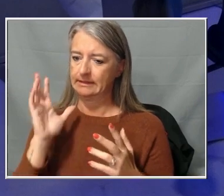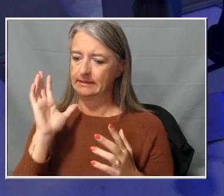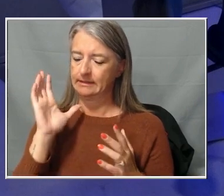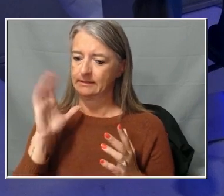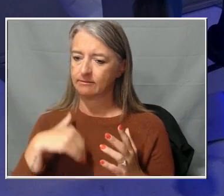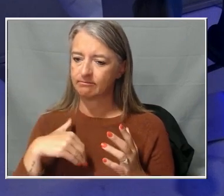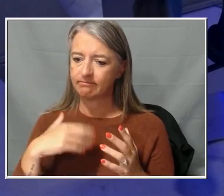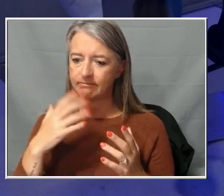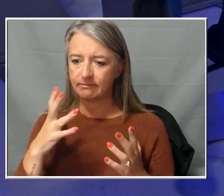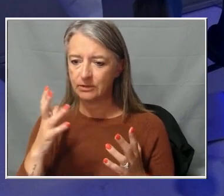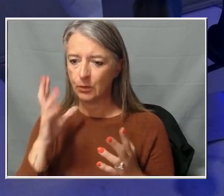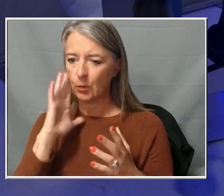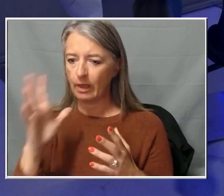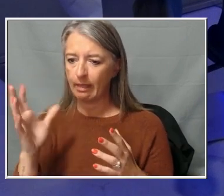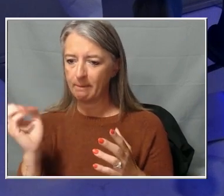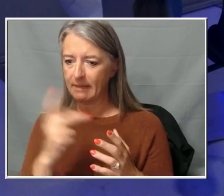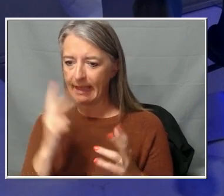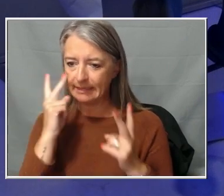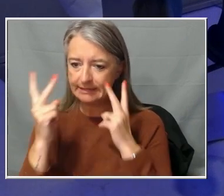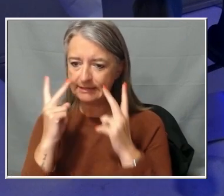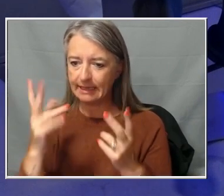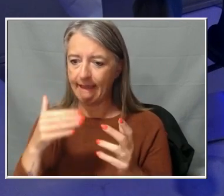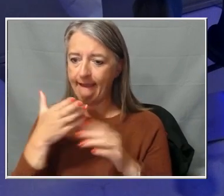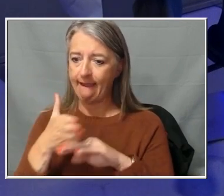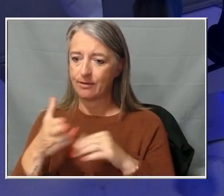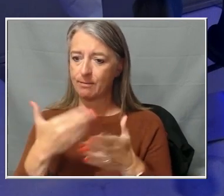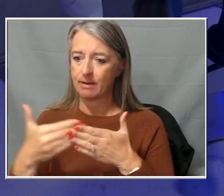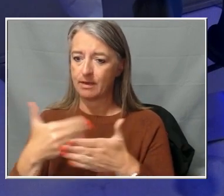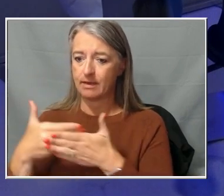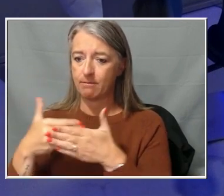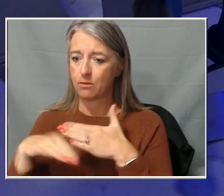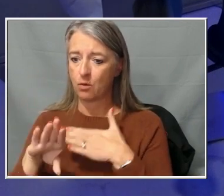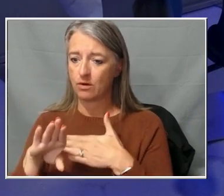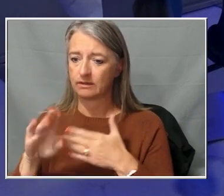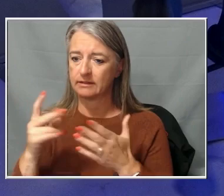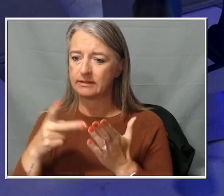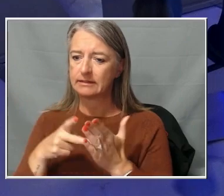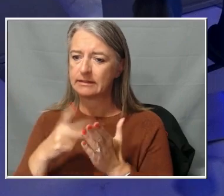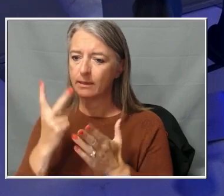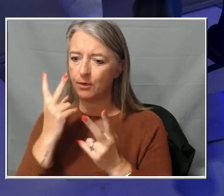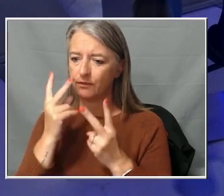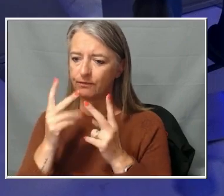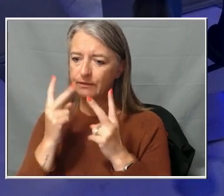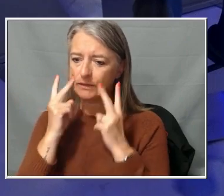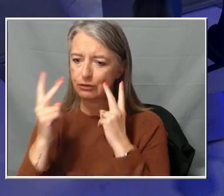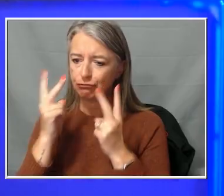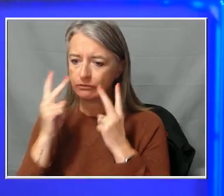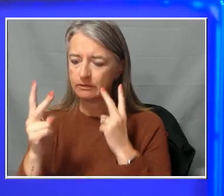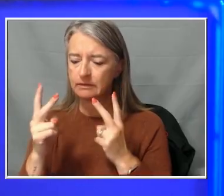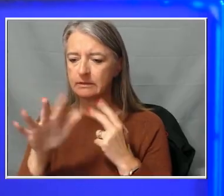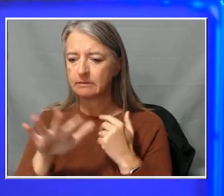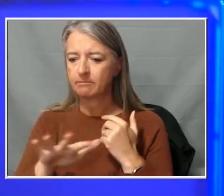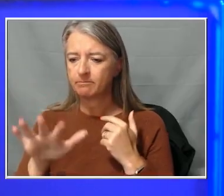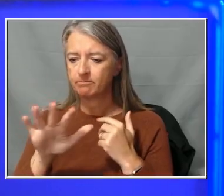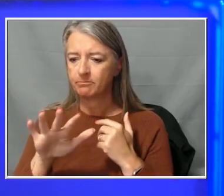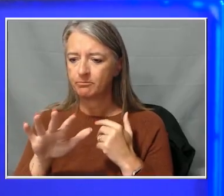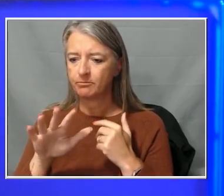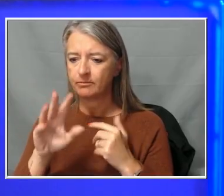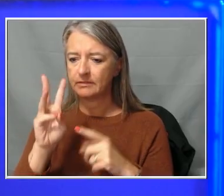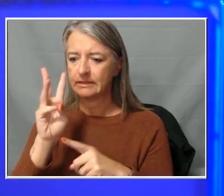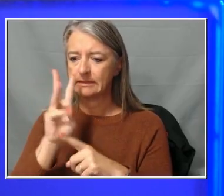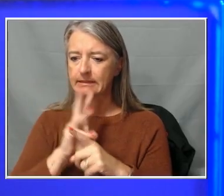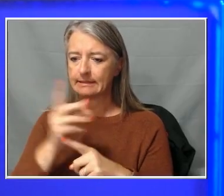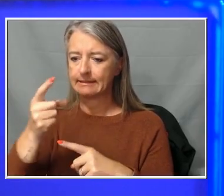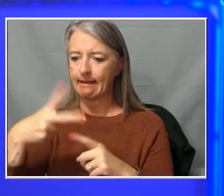regain your vision after you have your baby. How bad was the double vision? Talk us through that. So at about 6.5 months